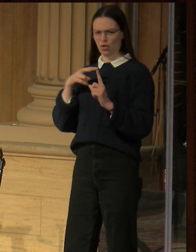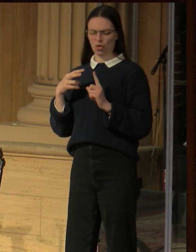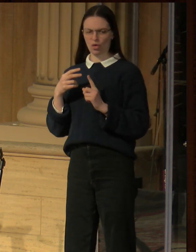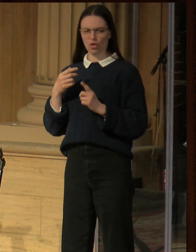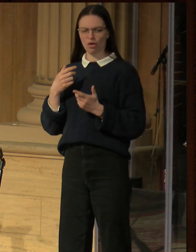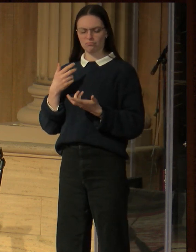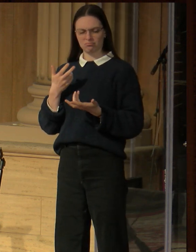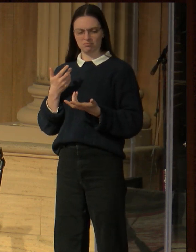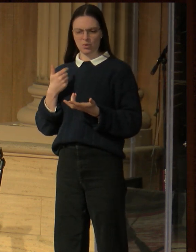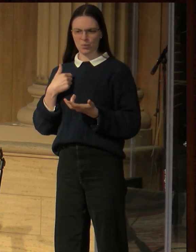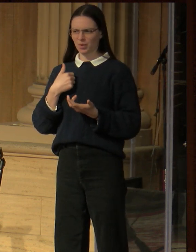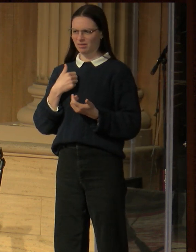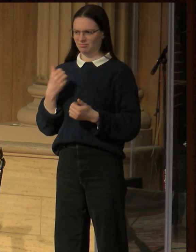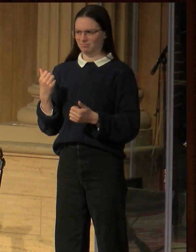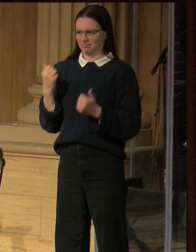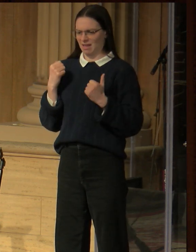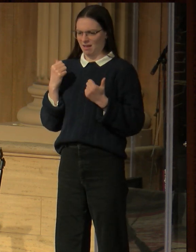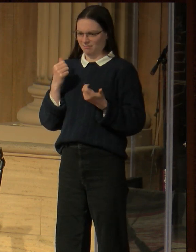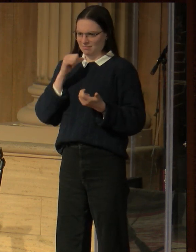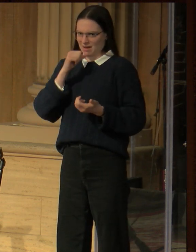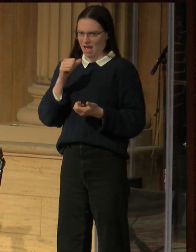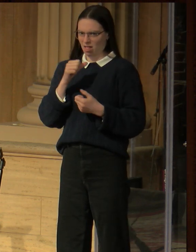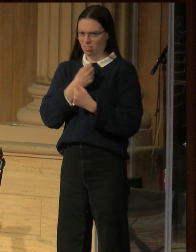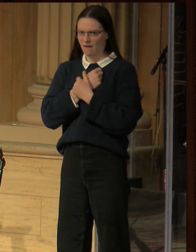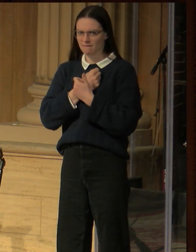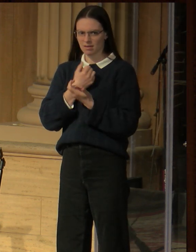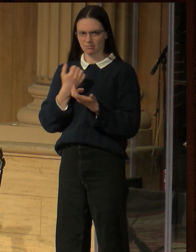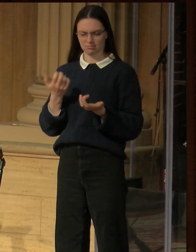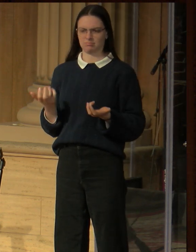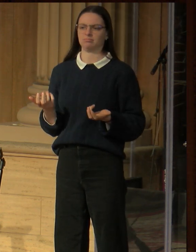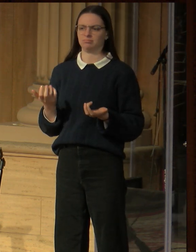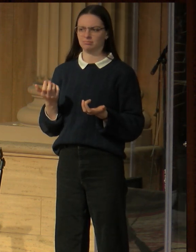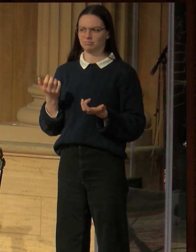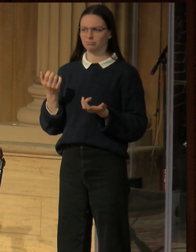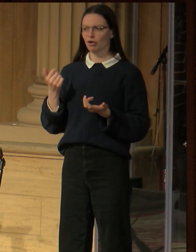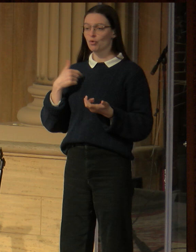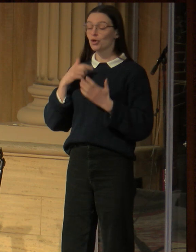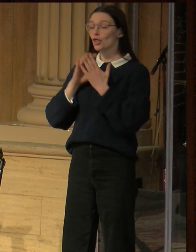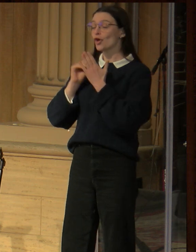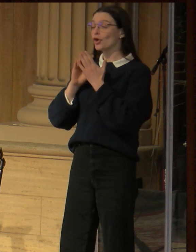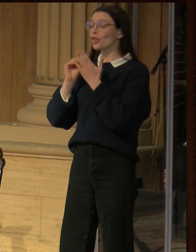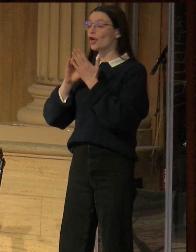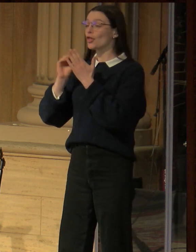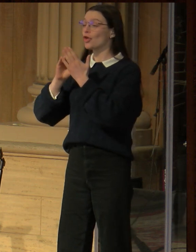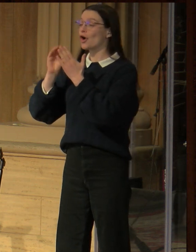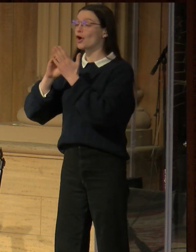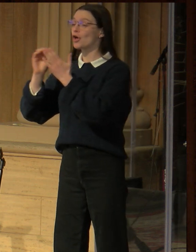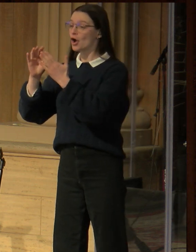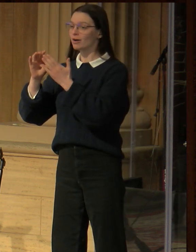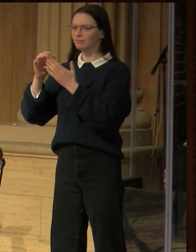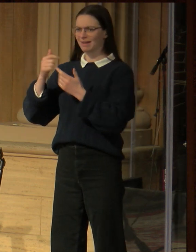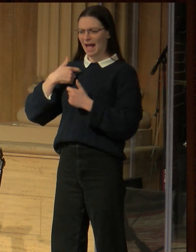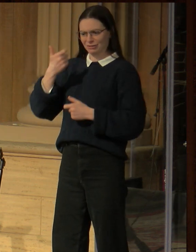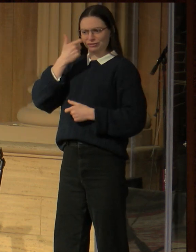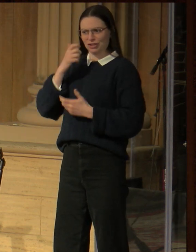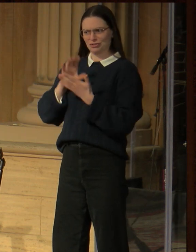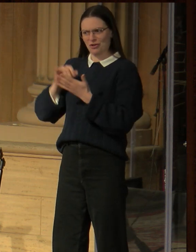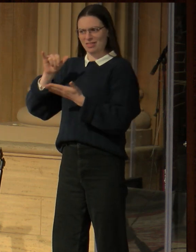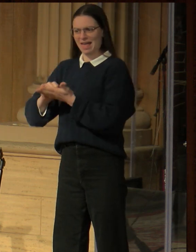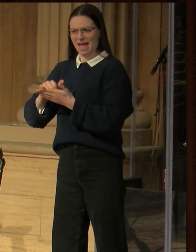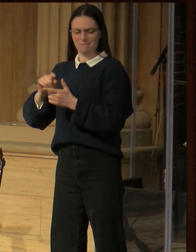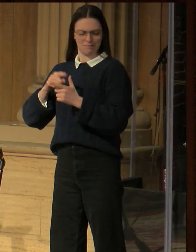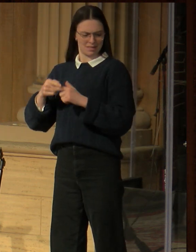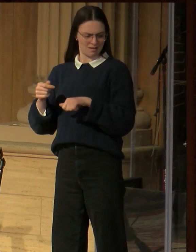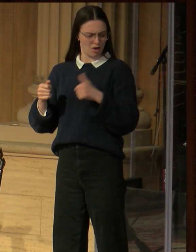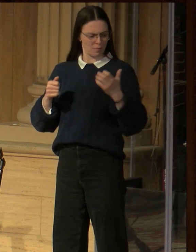us. It's like we're climbing a 100-foot ladder and breaking off every rung after we've used it. So then someone else comes